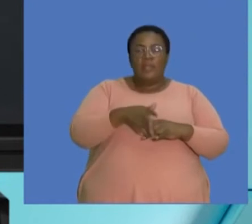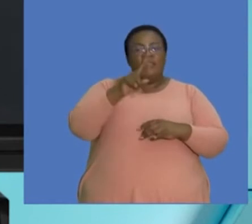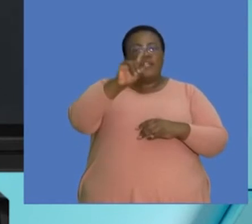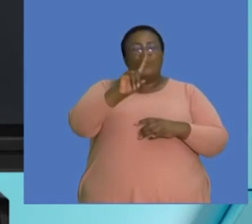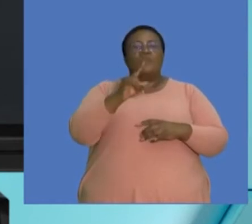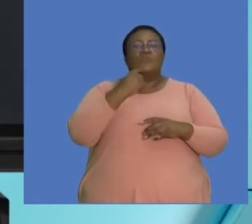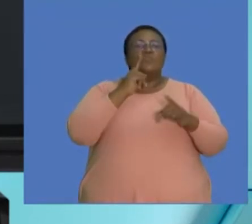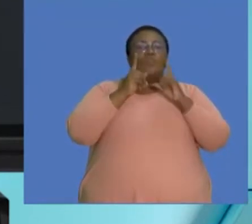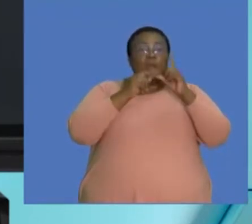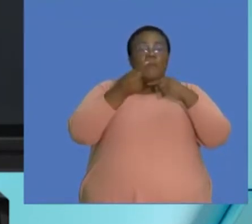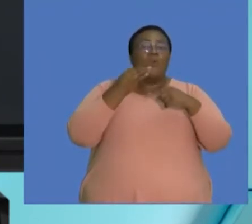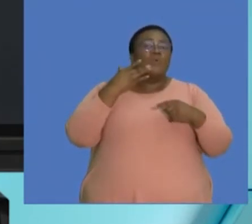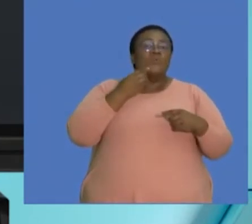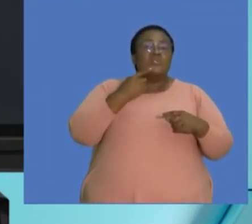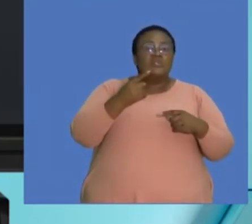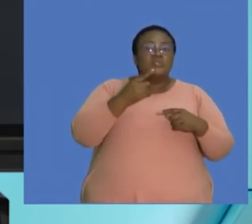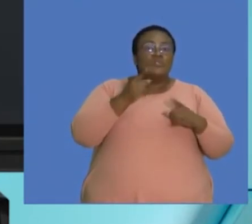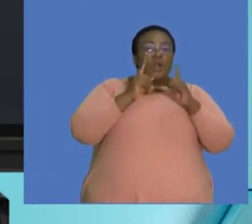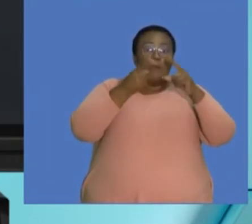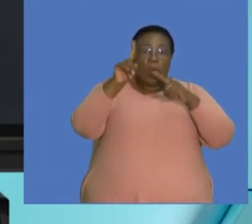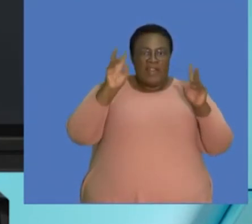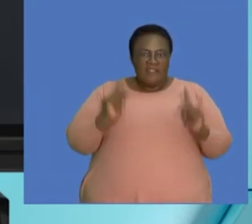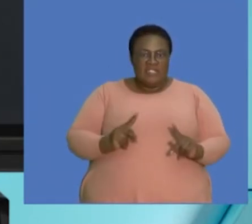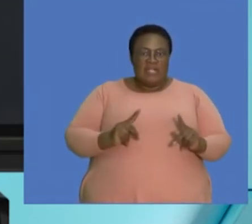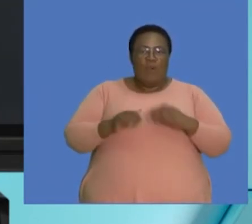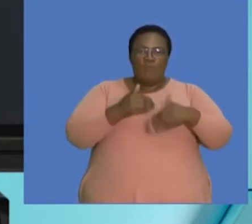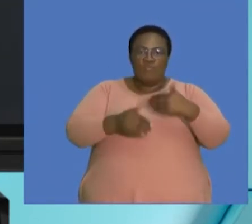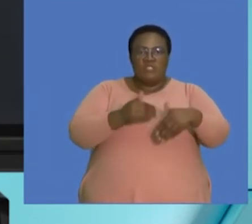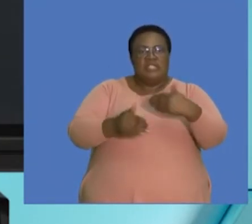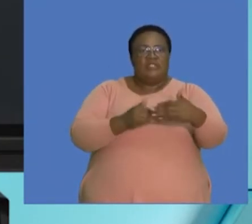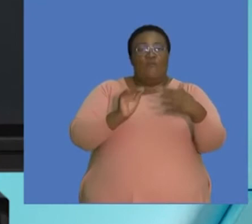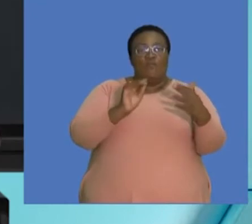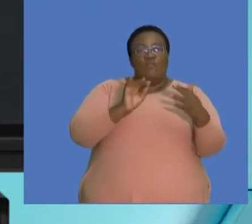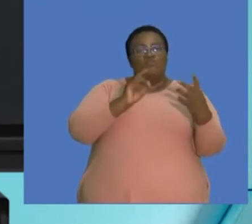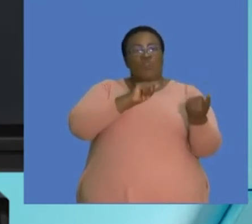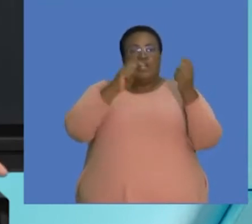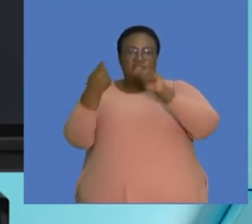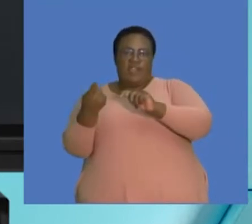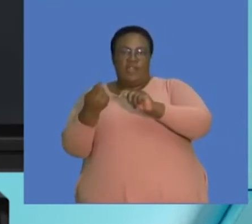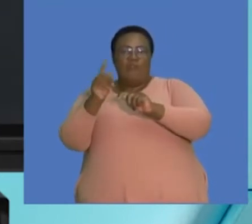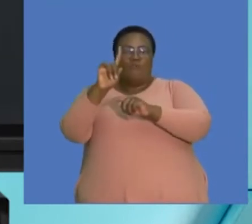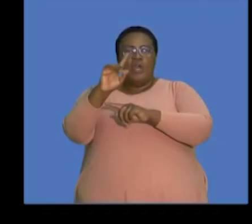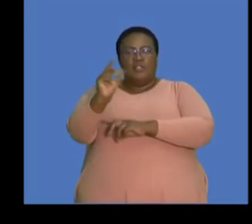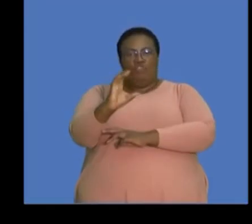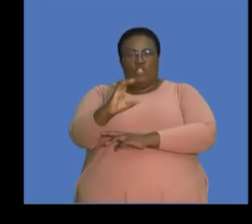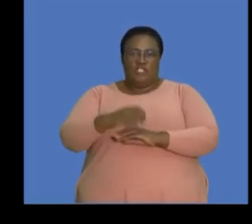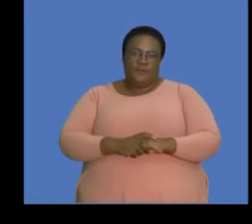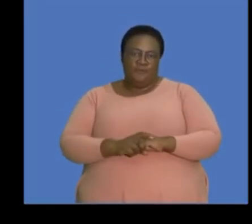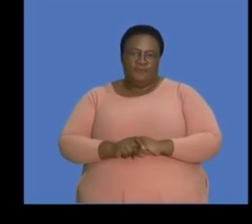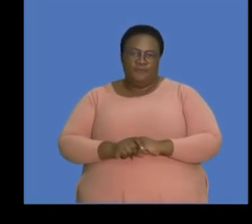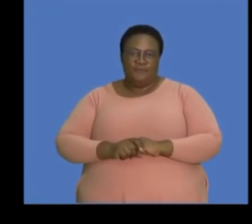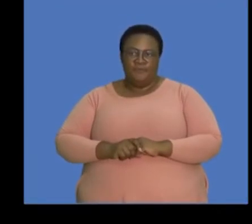That's what we talk about when we refer to the physical process in terms of the transfer of charge. All right. Okay.